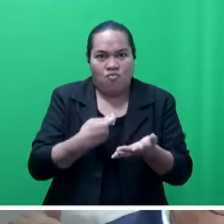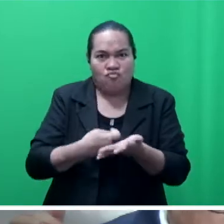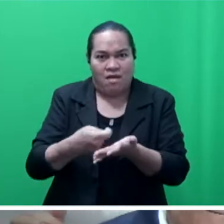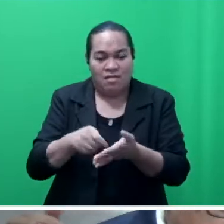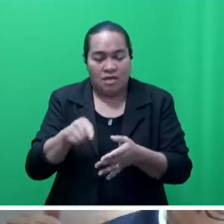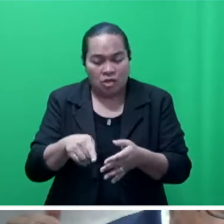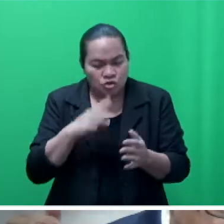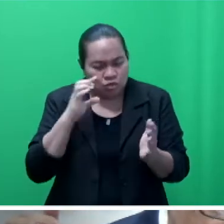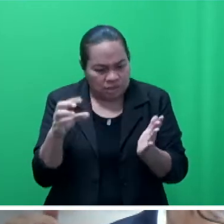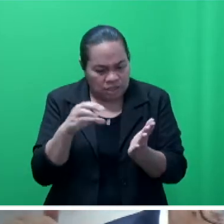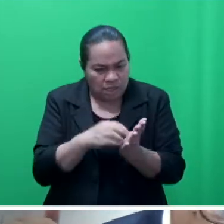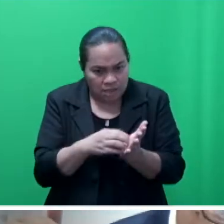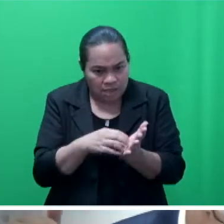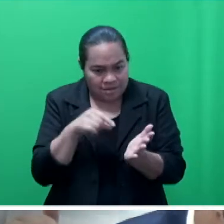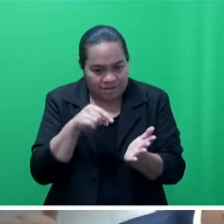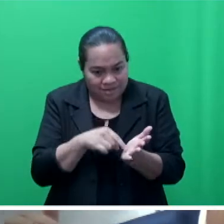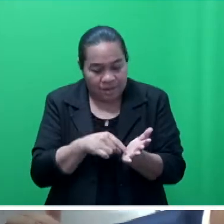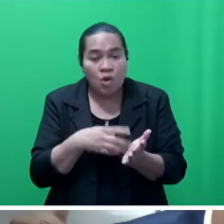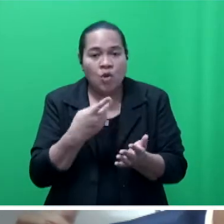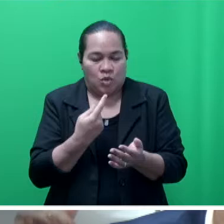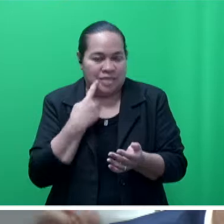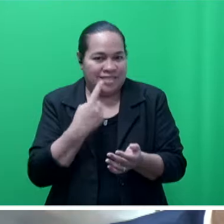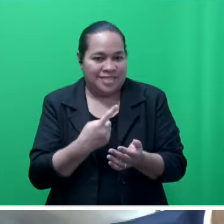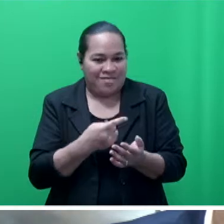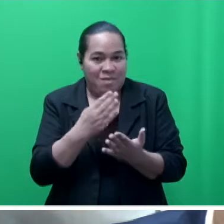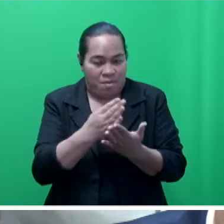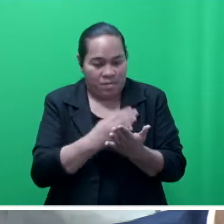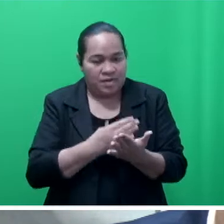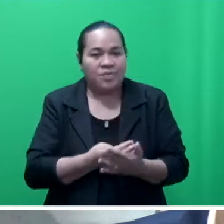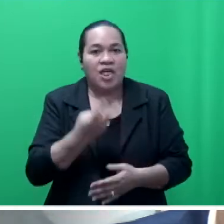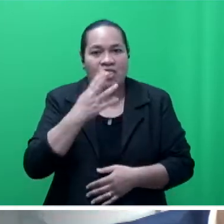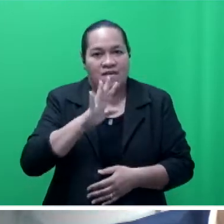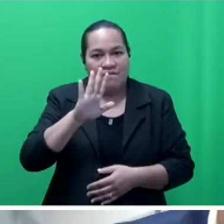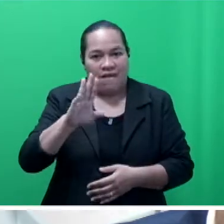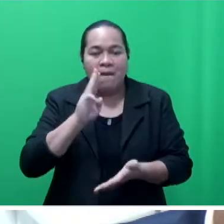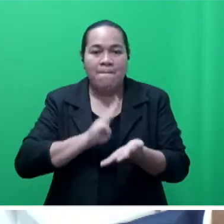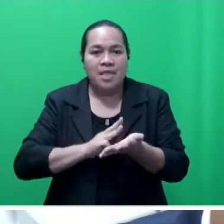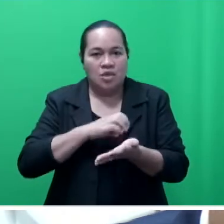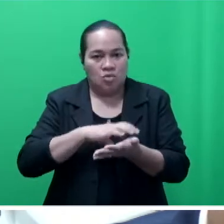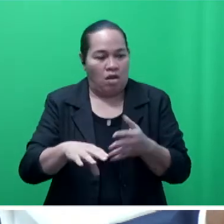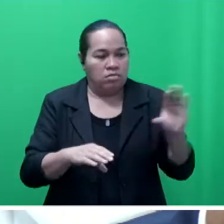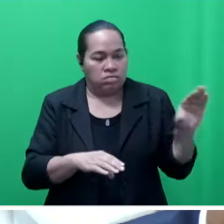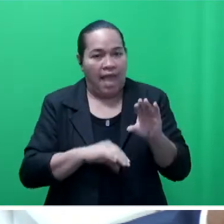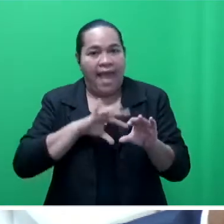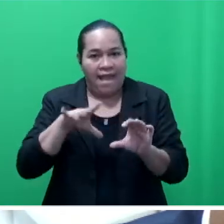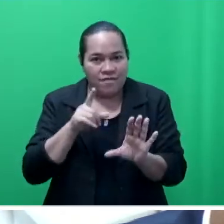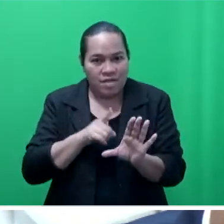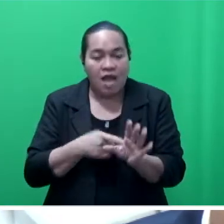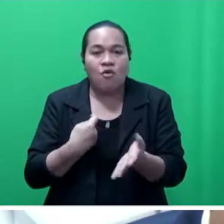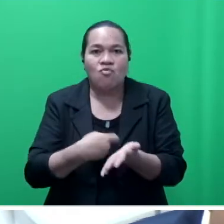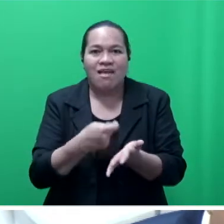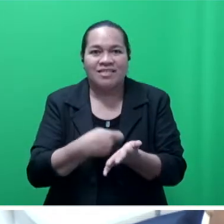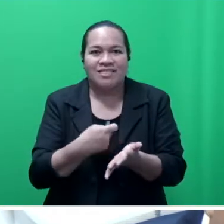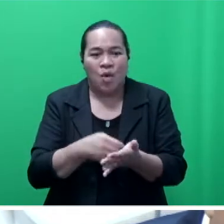Seg 5, you'll see that we allocate about $35 million a year in renting office space in Fiji, throughout